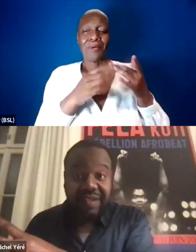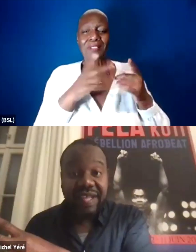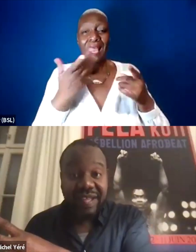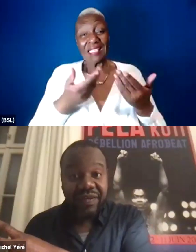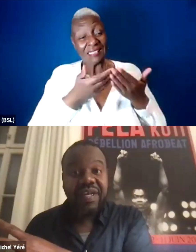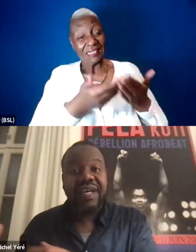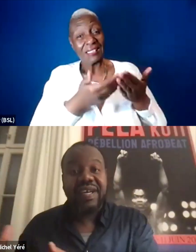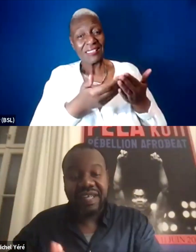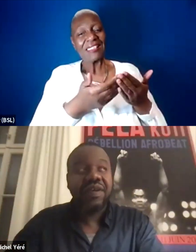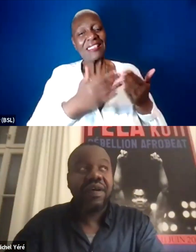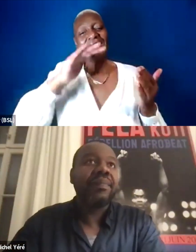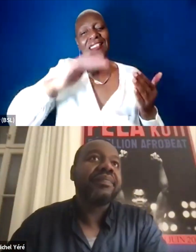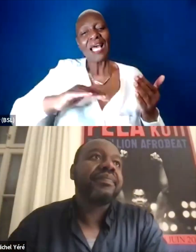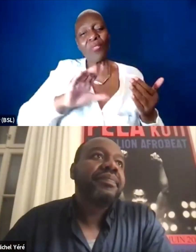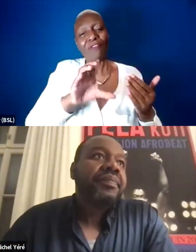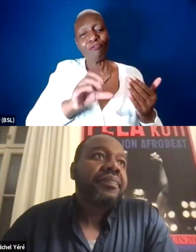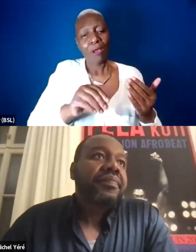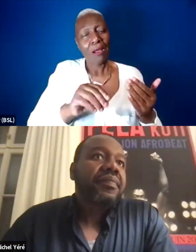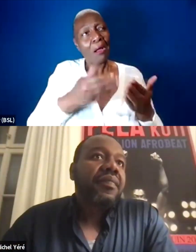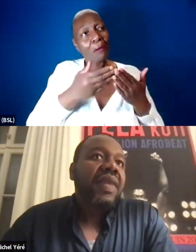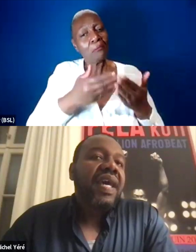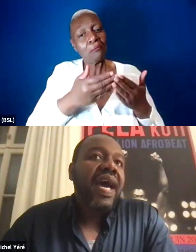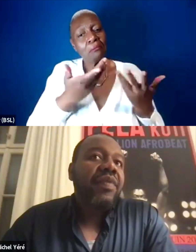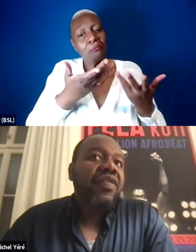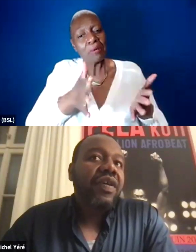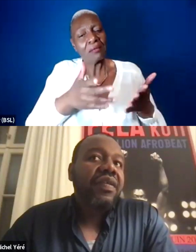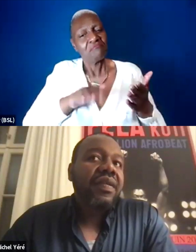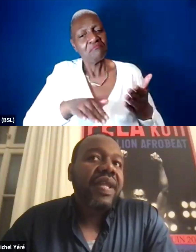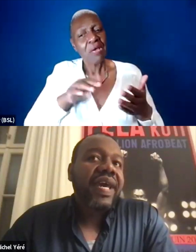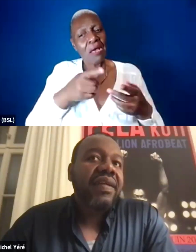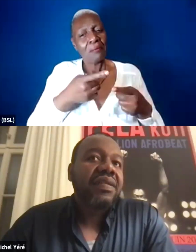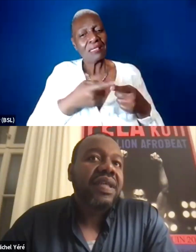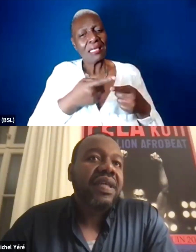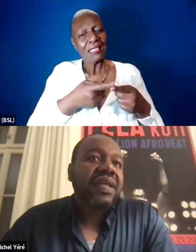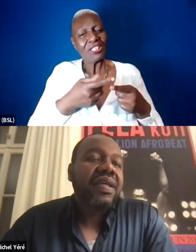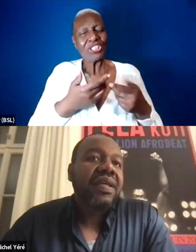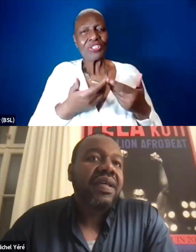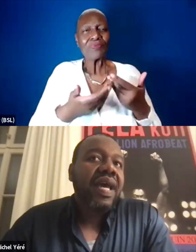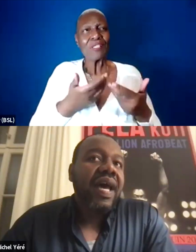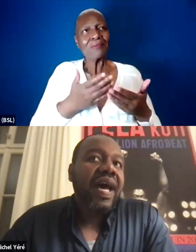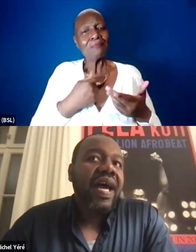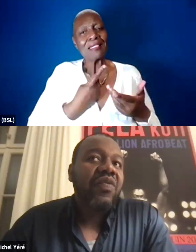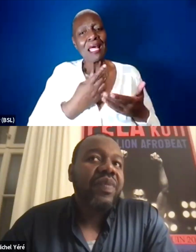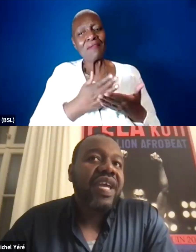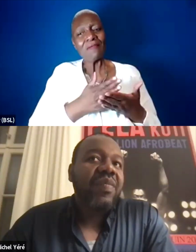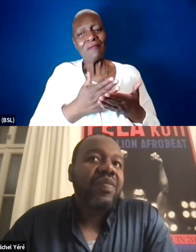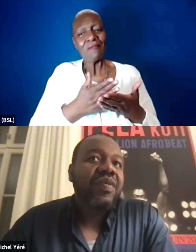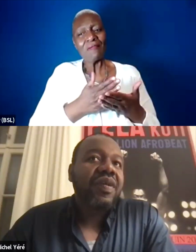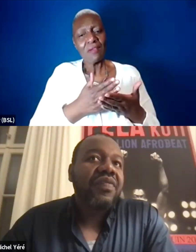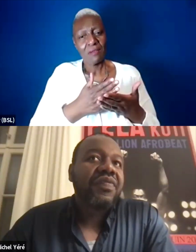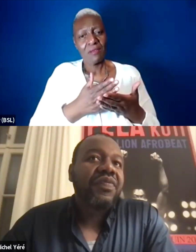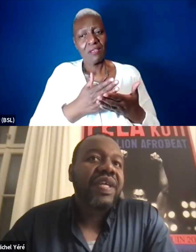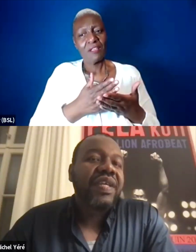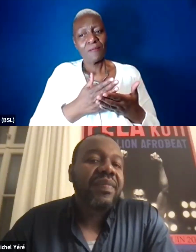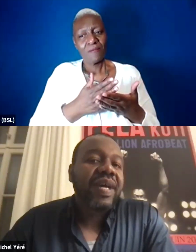studied in South Africa, etc. I'm not certain that I would be